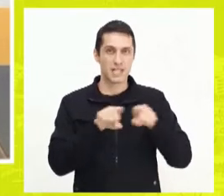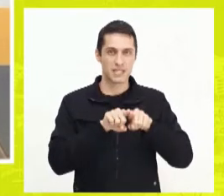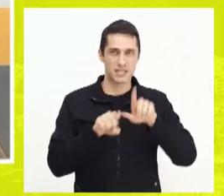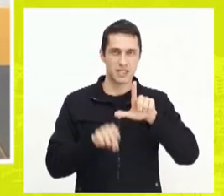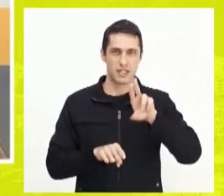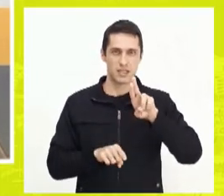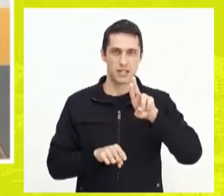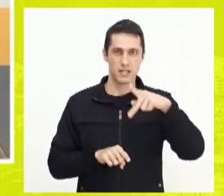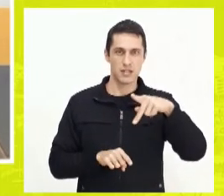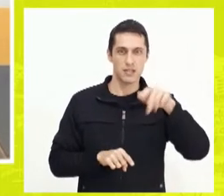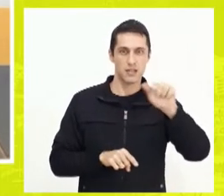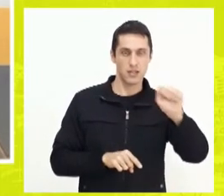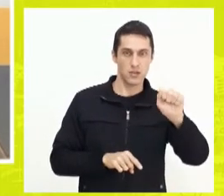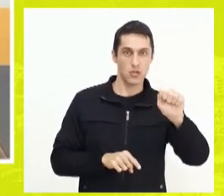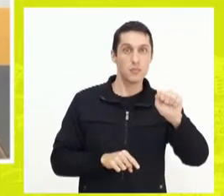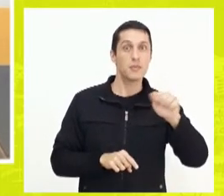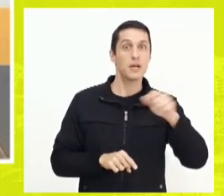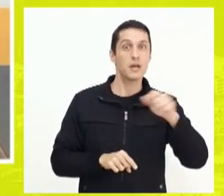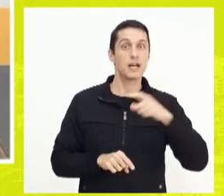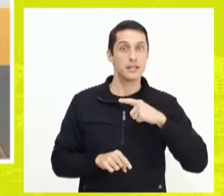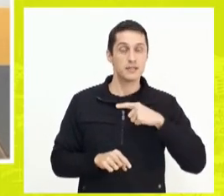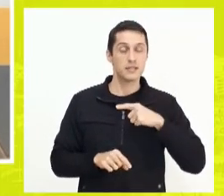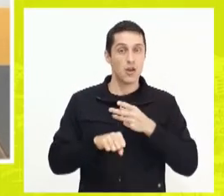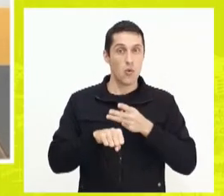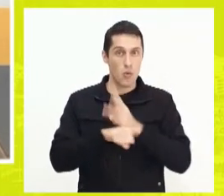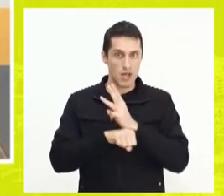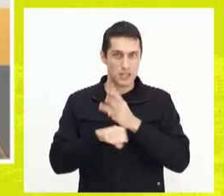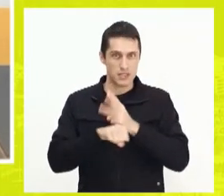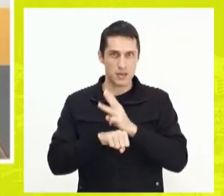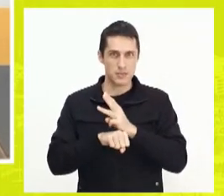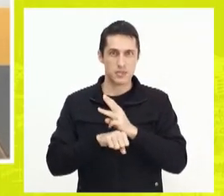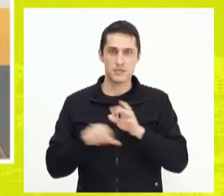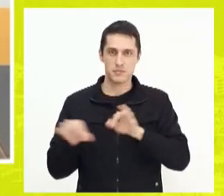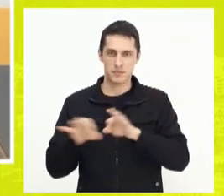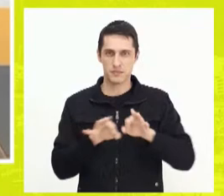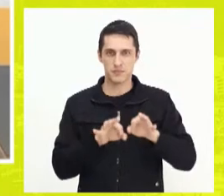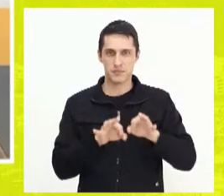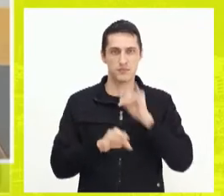we have a partner here at oppa regarding whatsapp